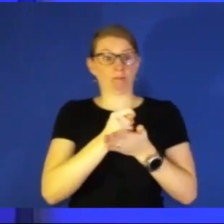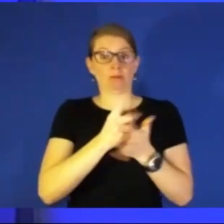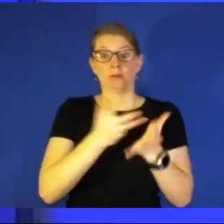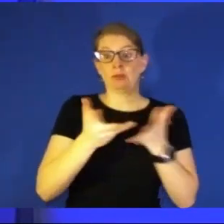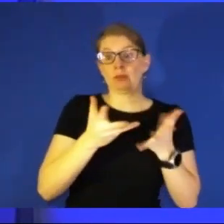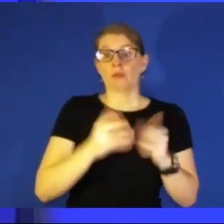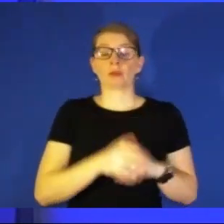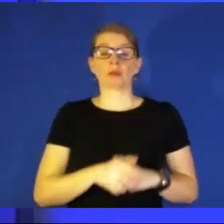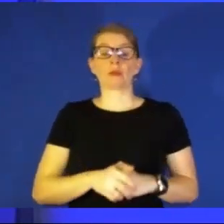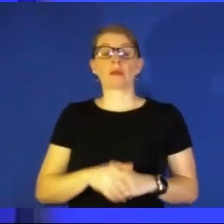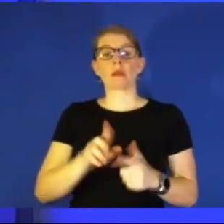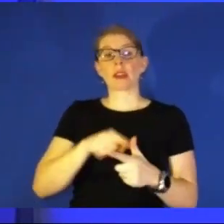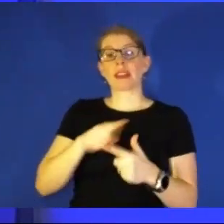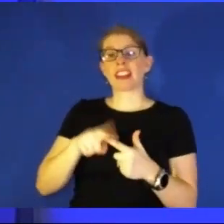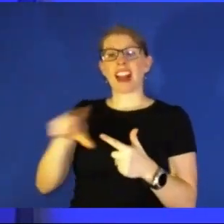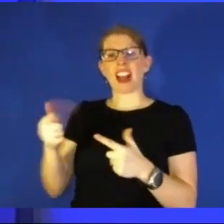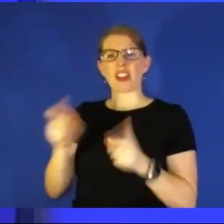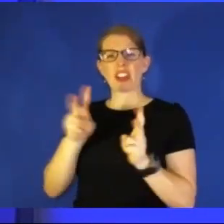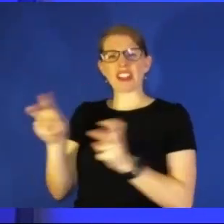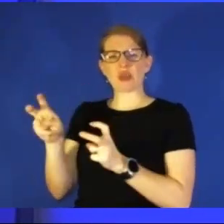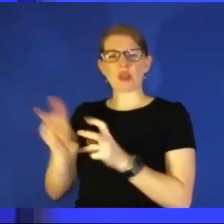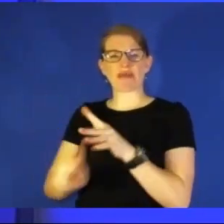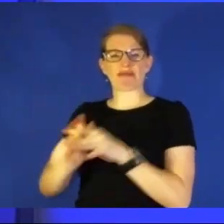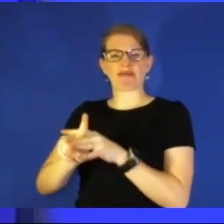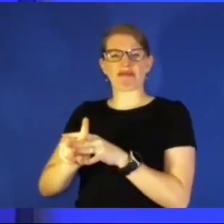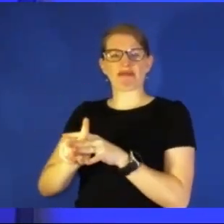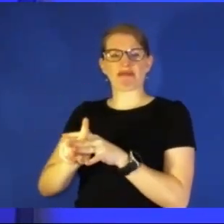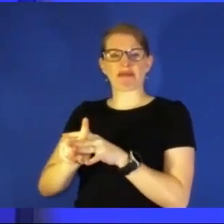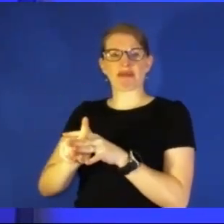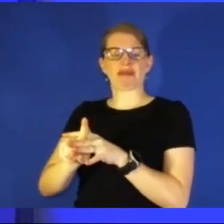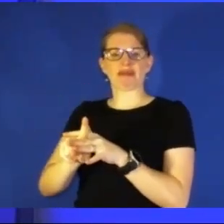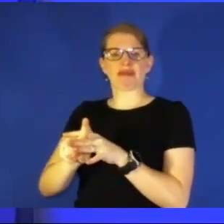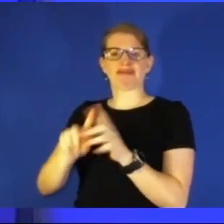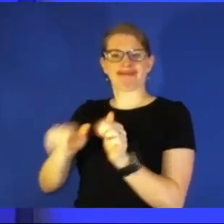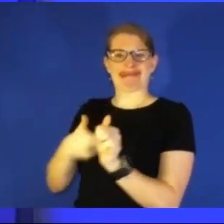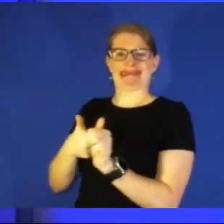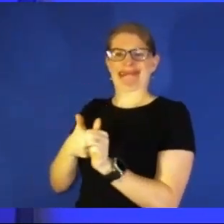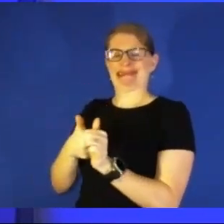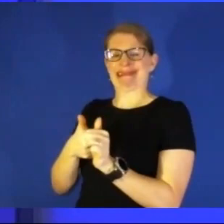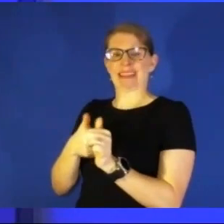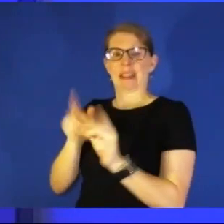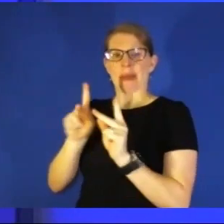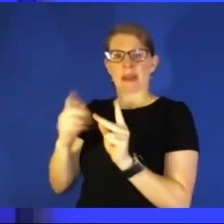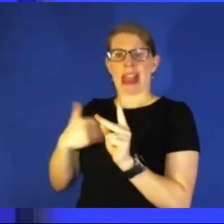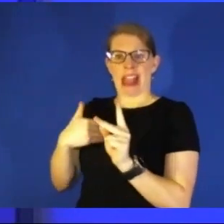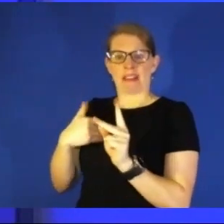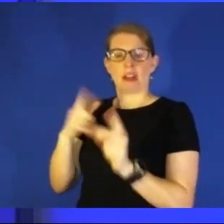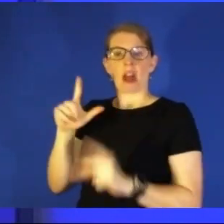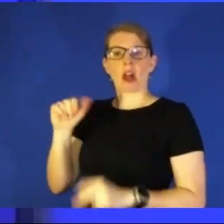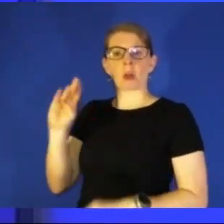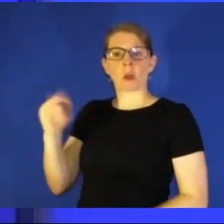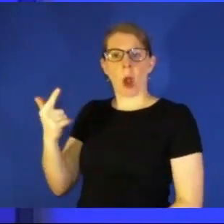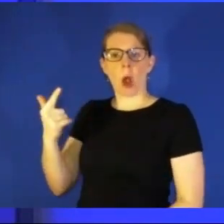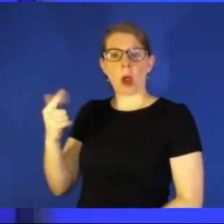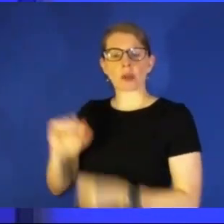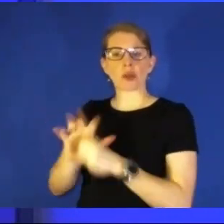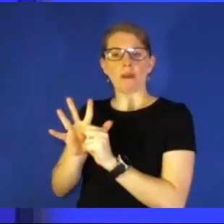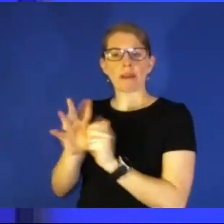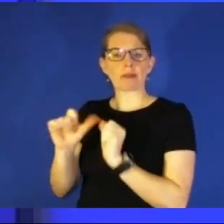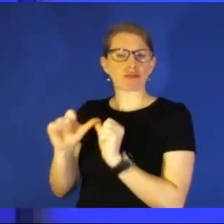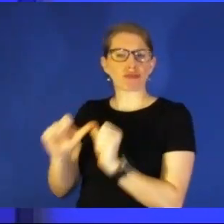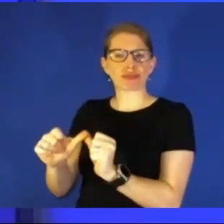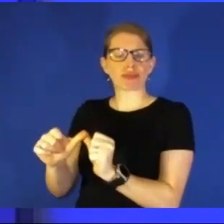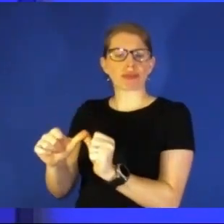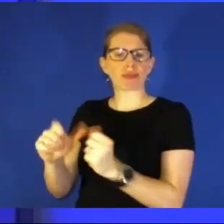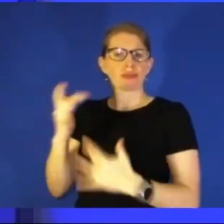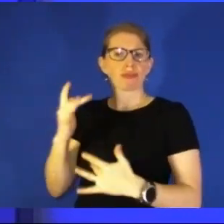are other issues coming up on the backside, people that have long COVID, you know, how do